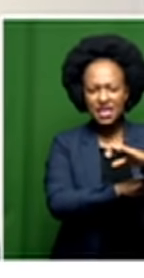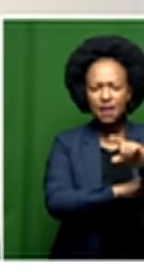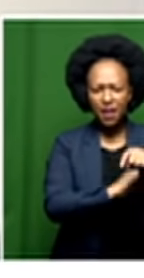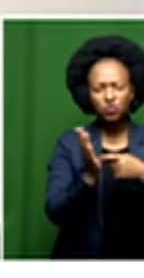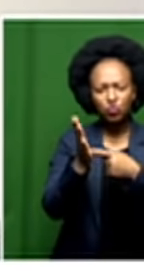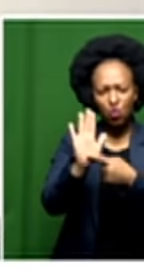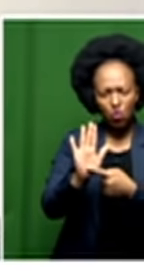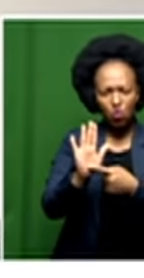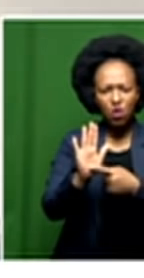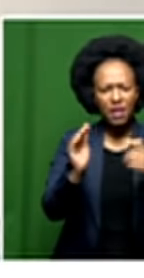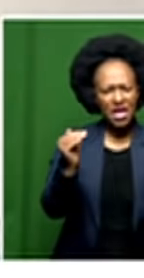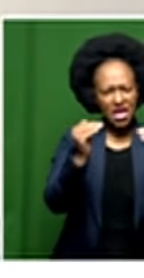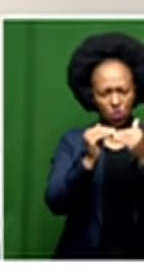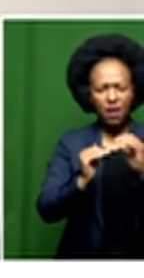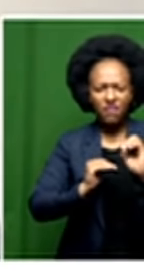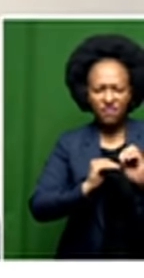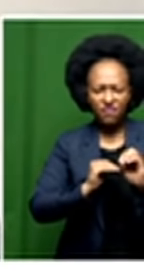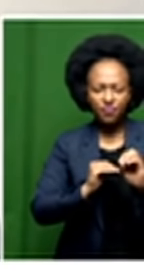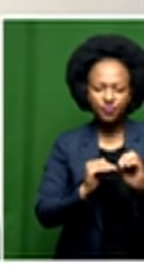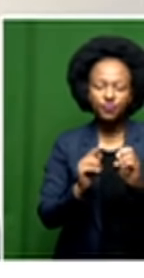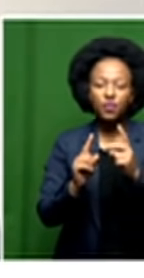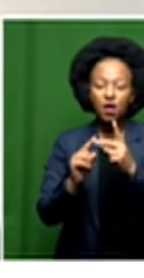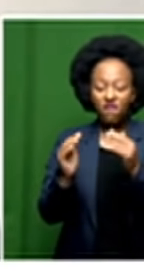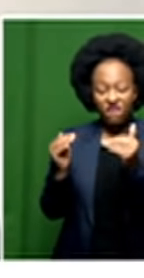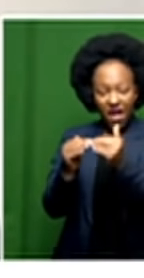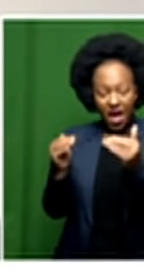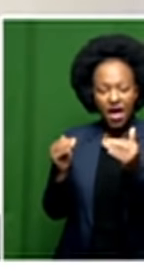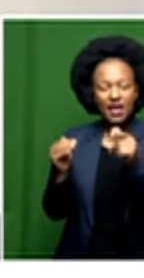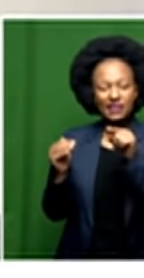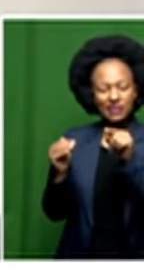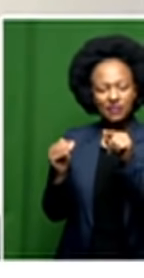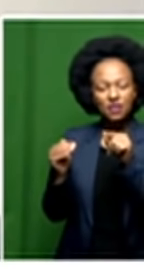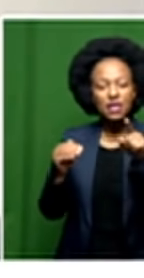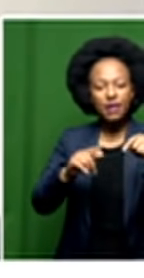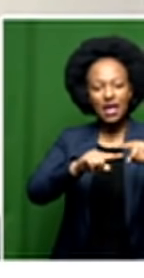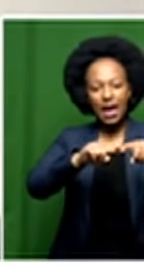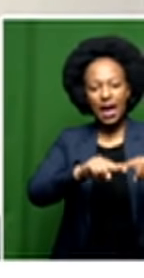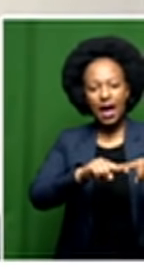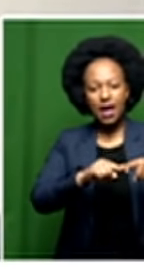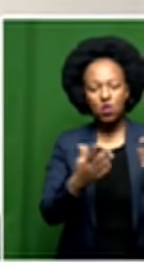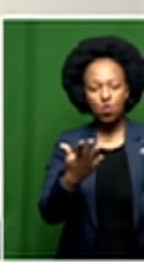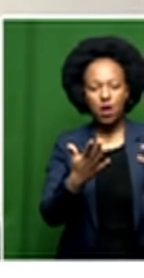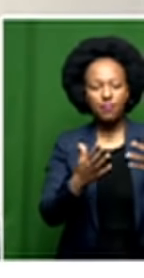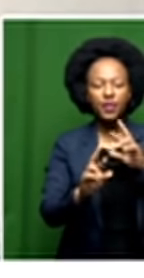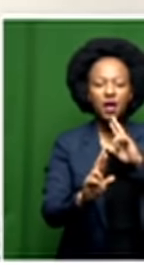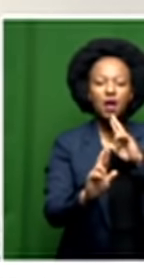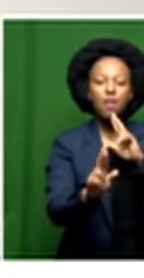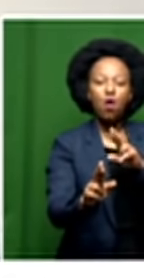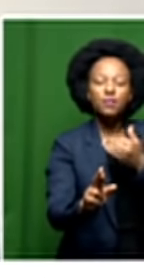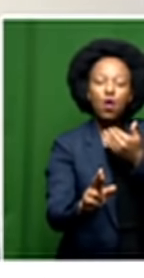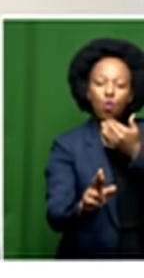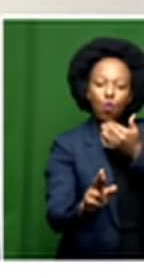that it is just and equitable. On the just and equitable front, they rely on the report by